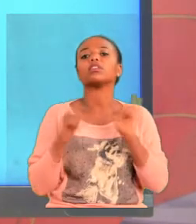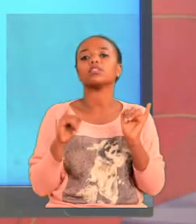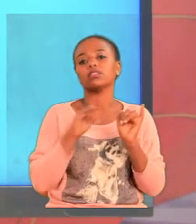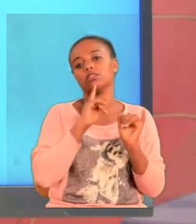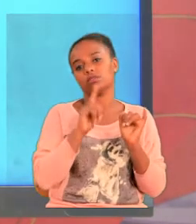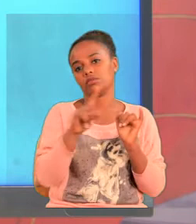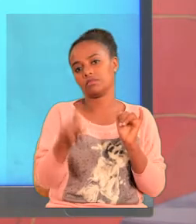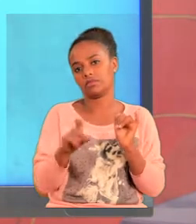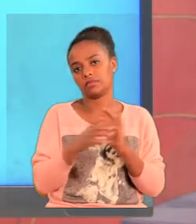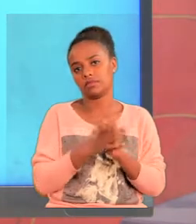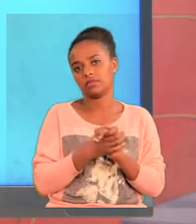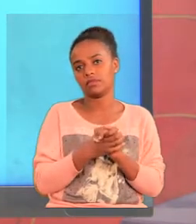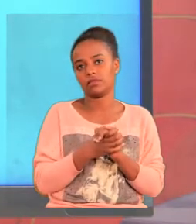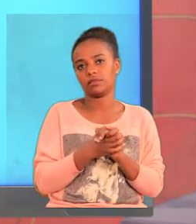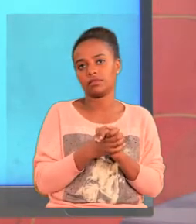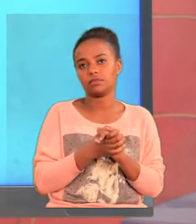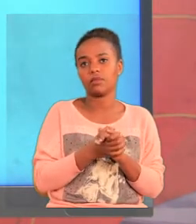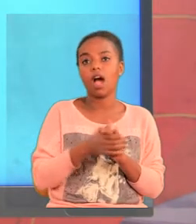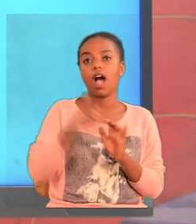Aster